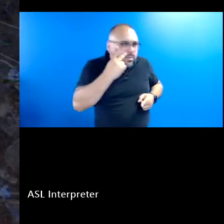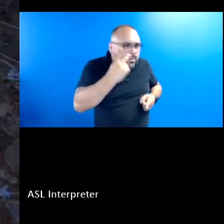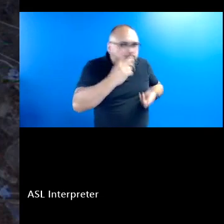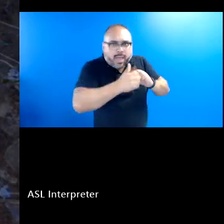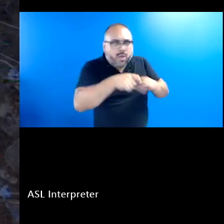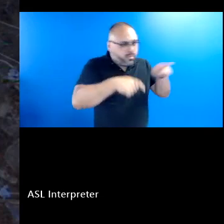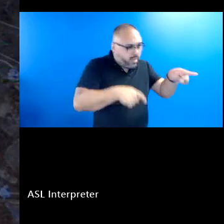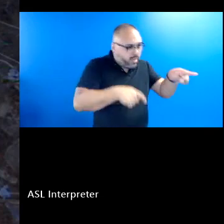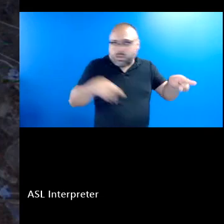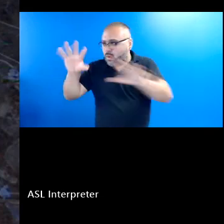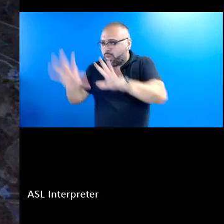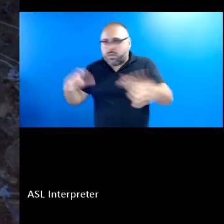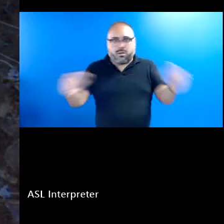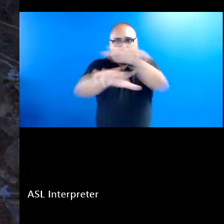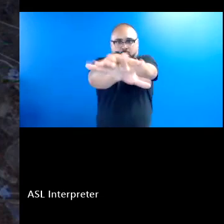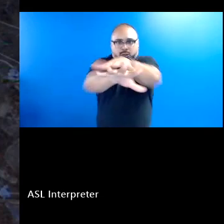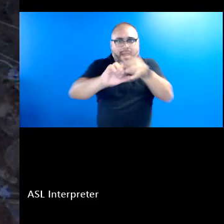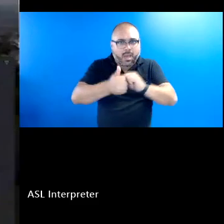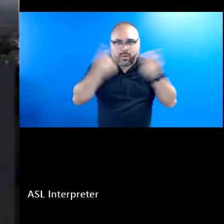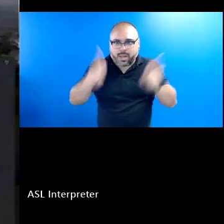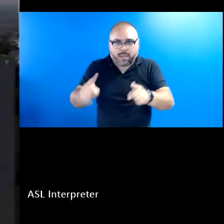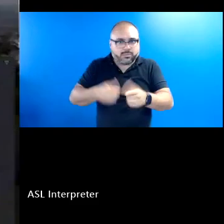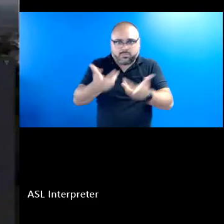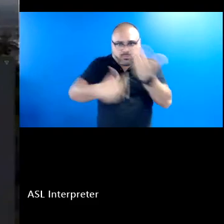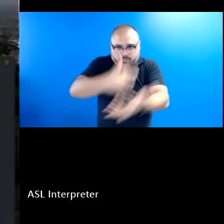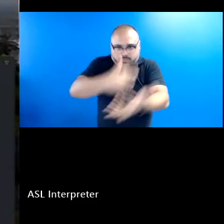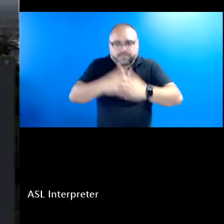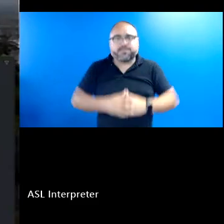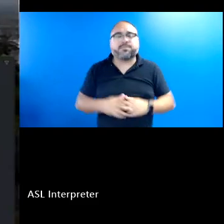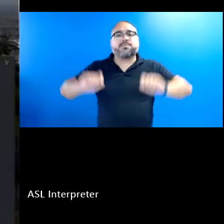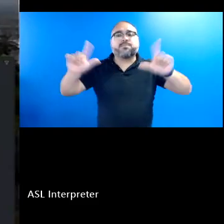each other. Next slide.